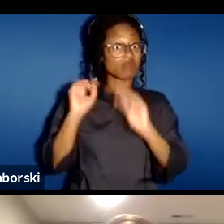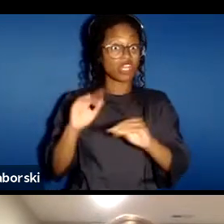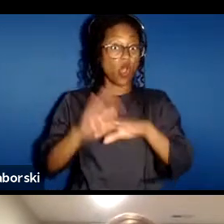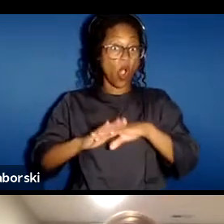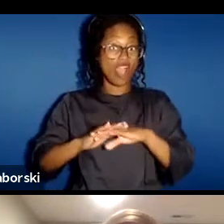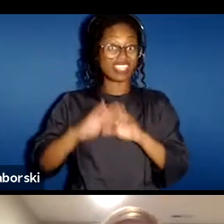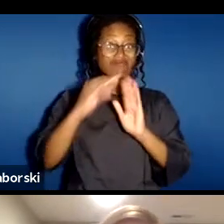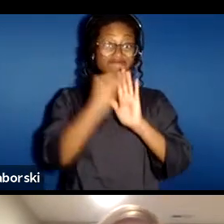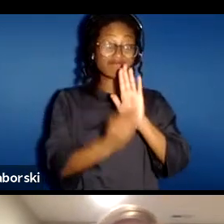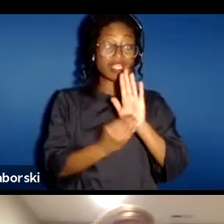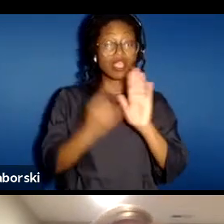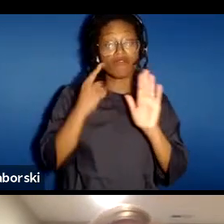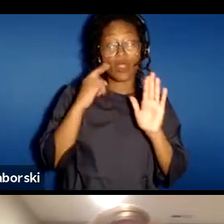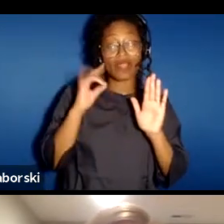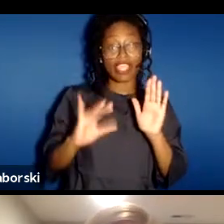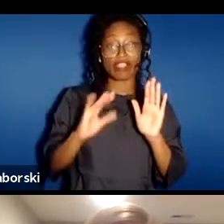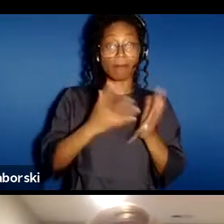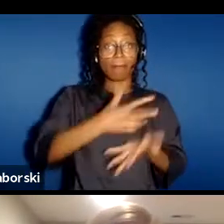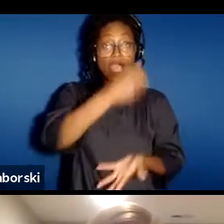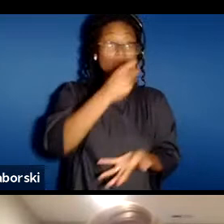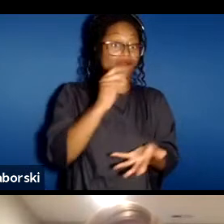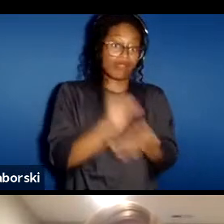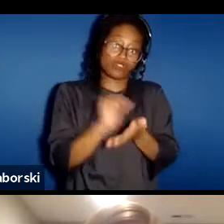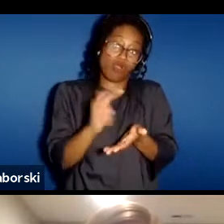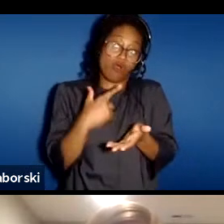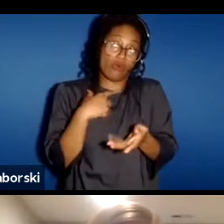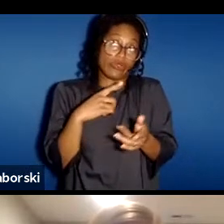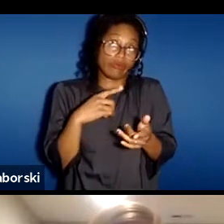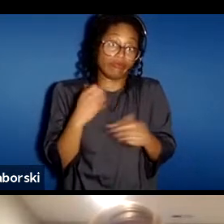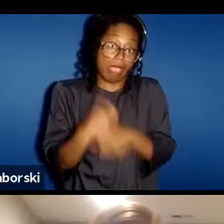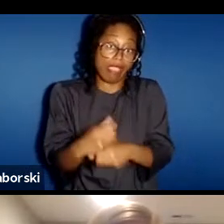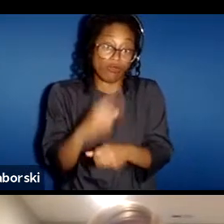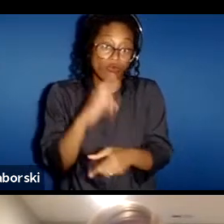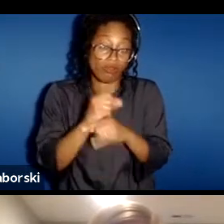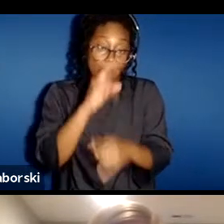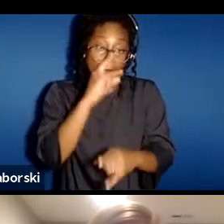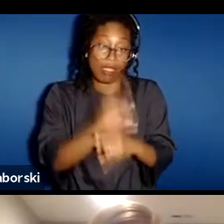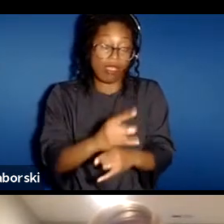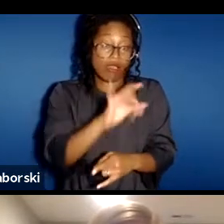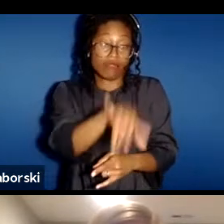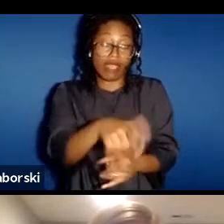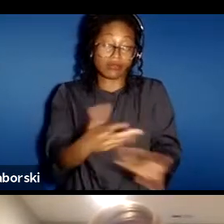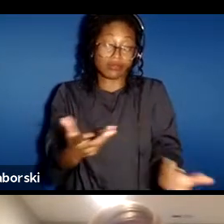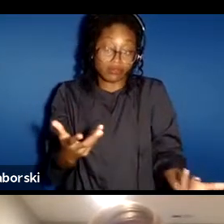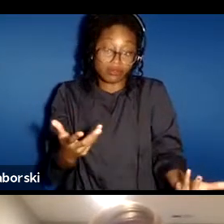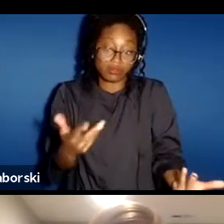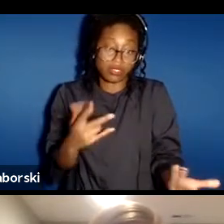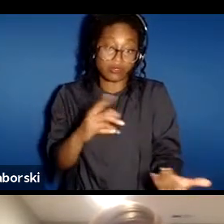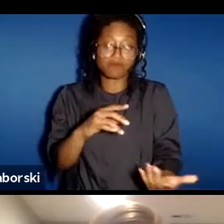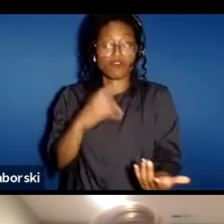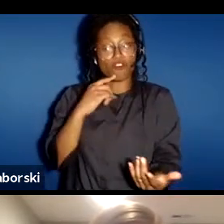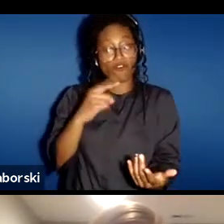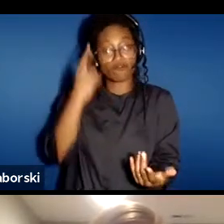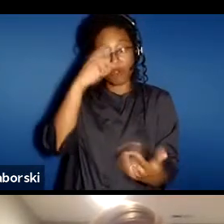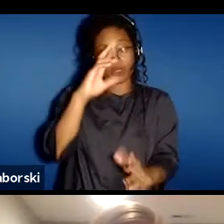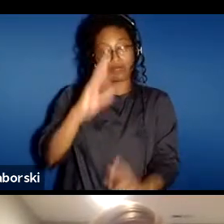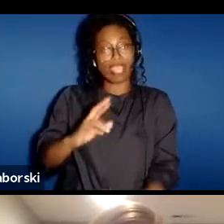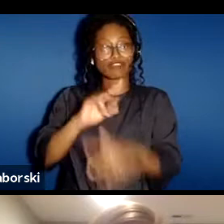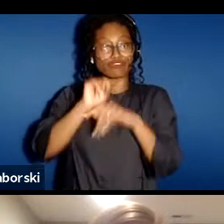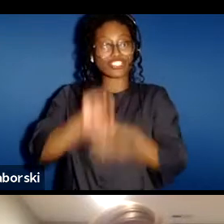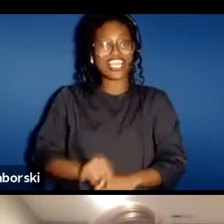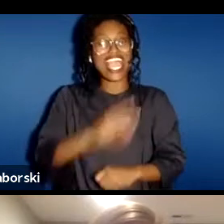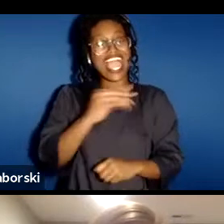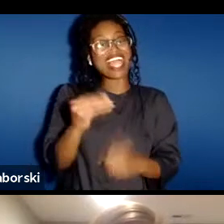to a bottled in bond whiskey, which is all we make, that is very much a nod to tradition. But then there's also certainly modern elements. You know,